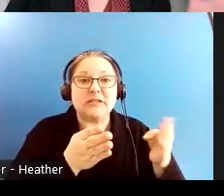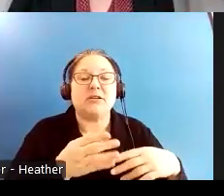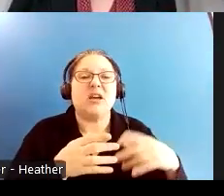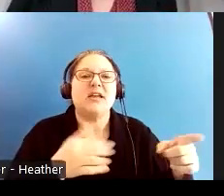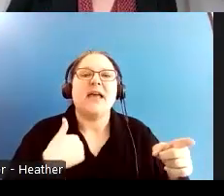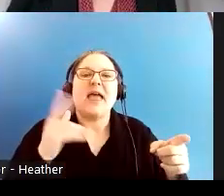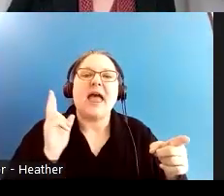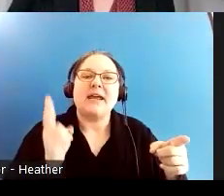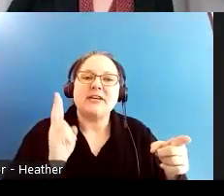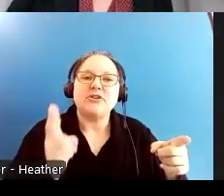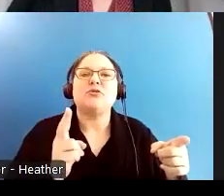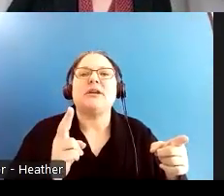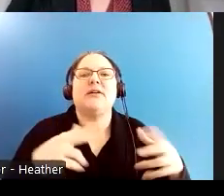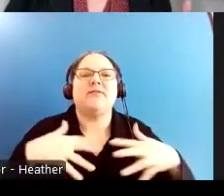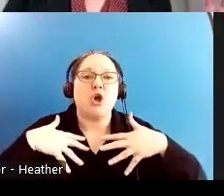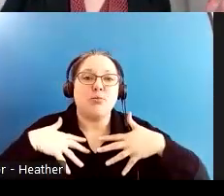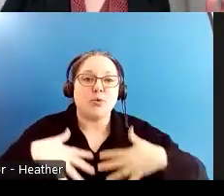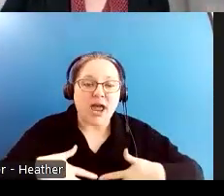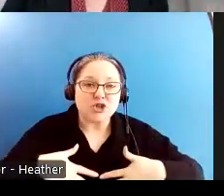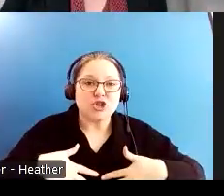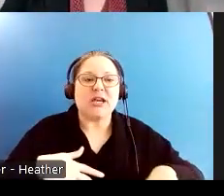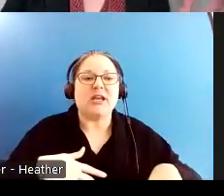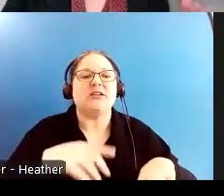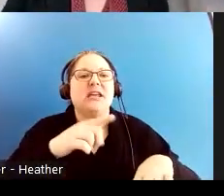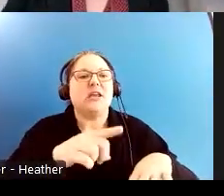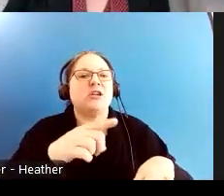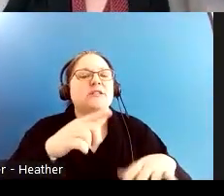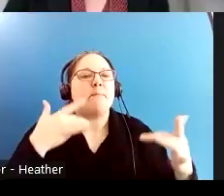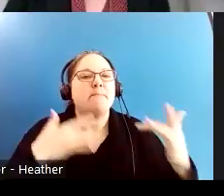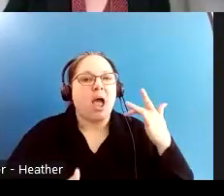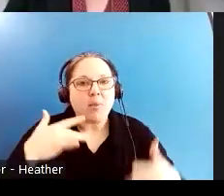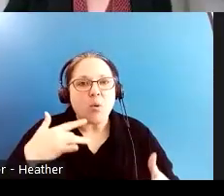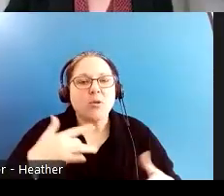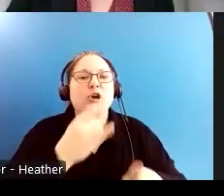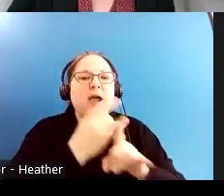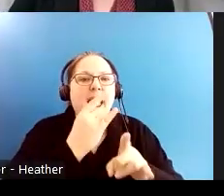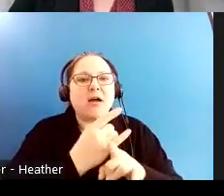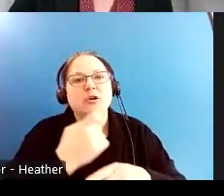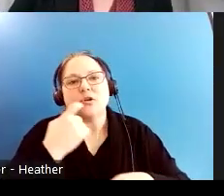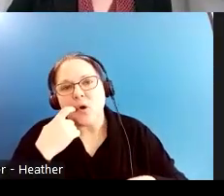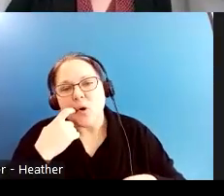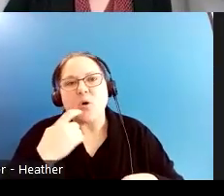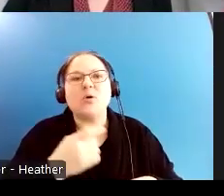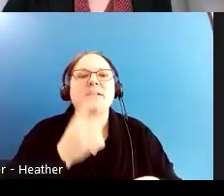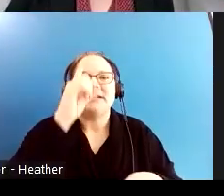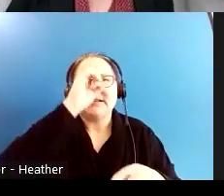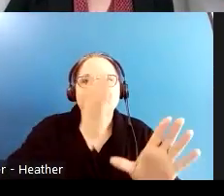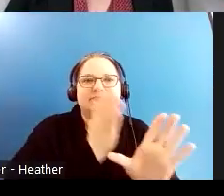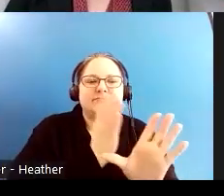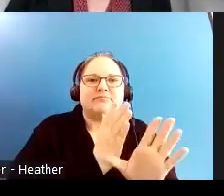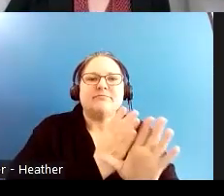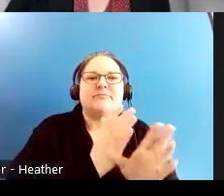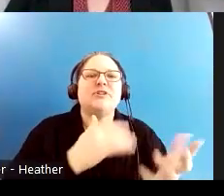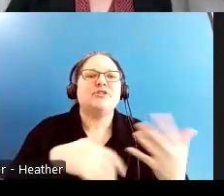major depressive disorder with psychotic features, bipolar disorder, alcohol use disorder, antisocial personality disorder, substance-induced